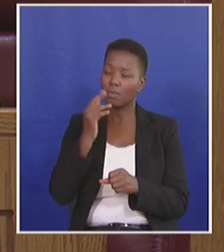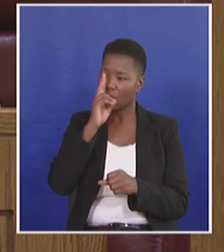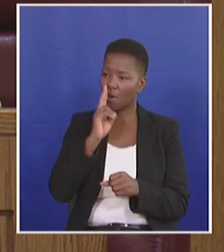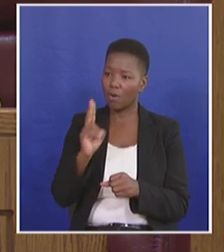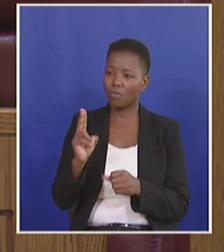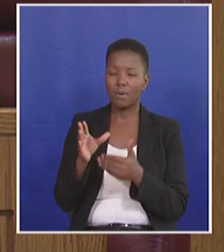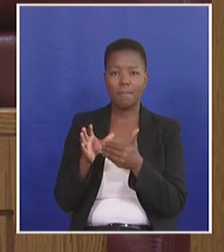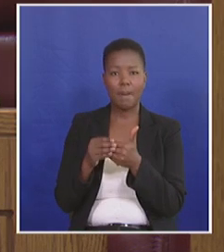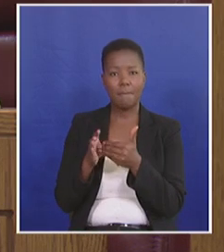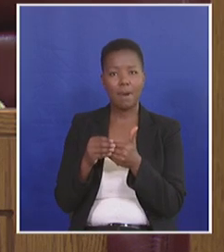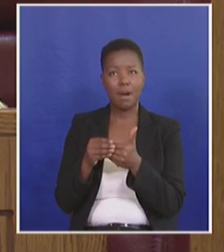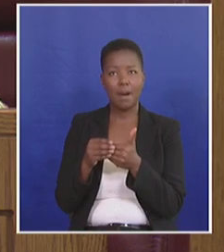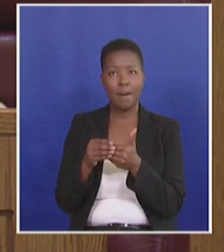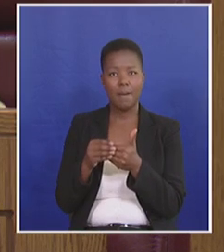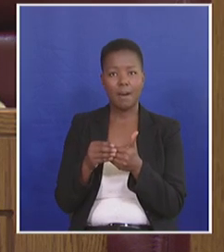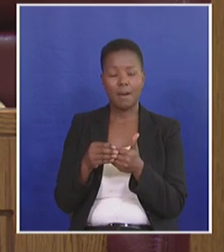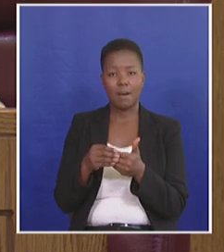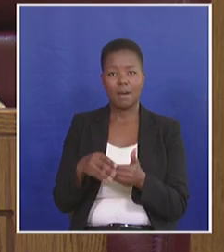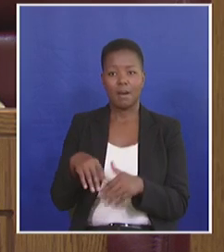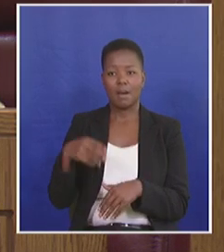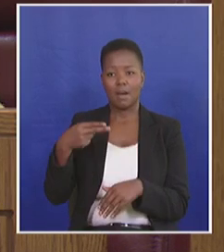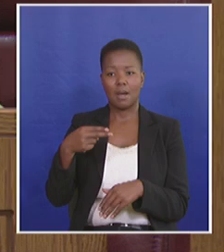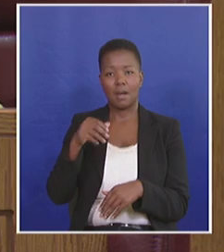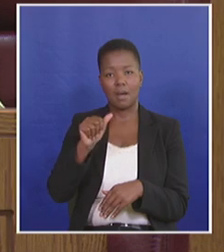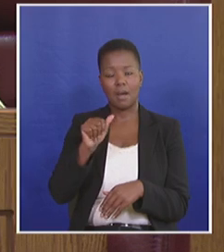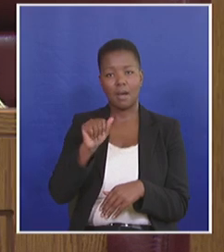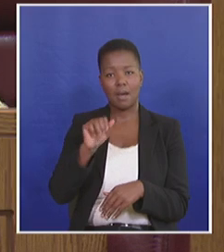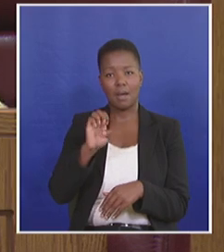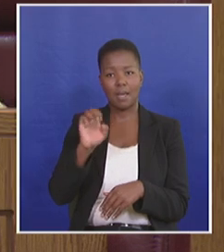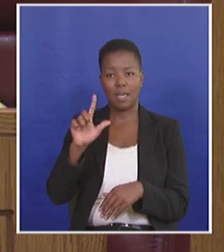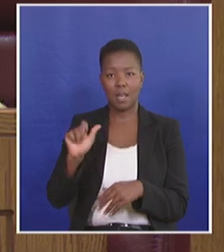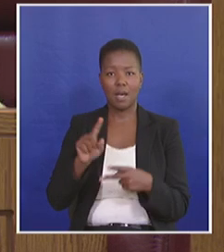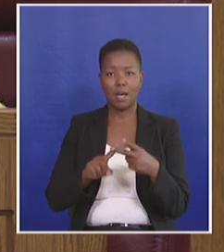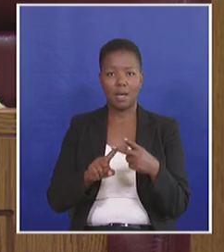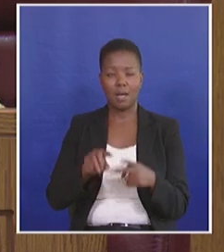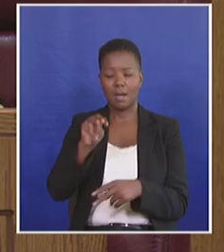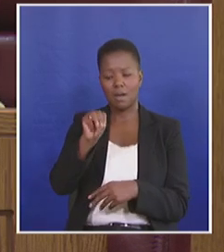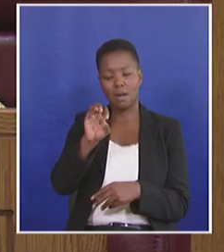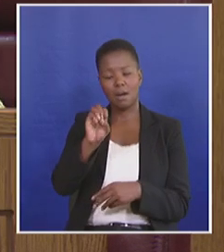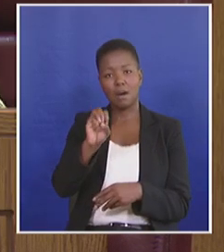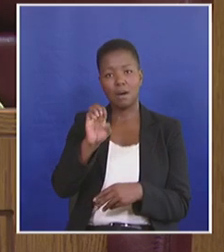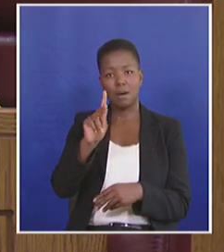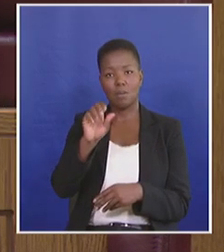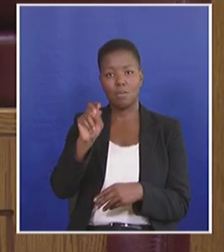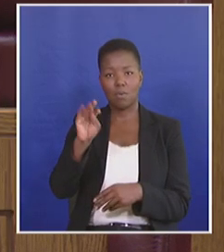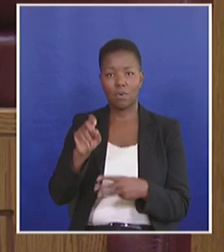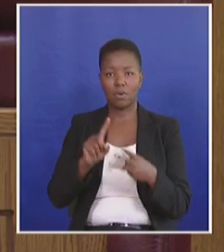Member Kaila, I see the Honorable Member Mokoena, and then Honorable Julius will be the last